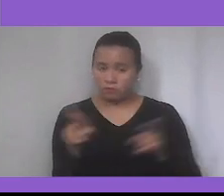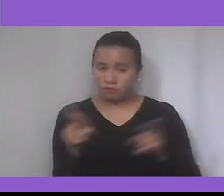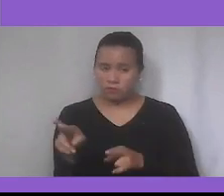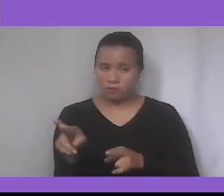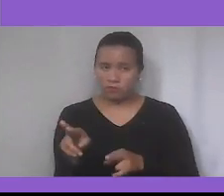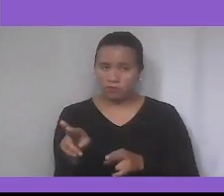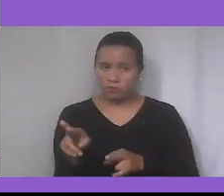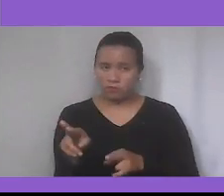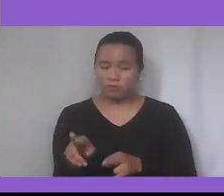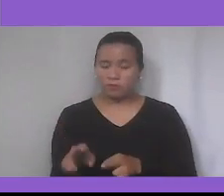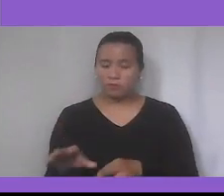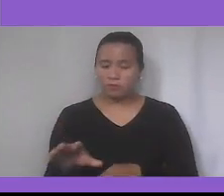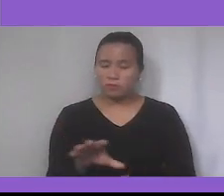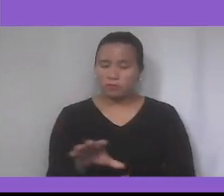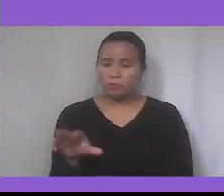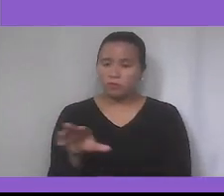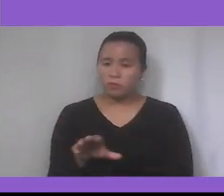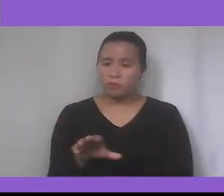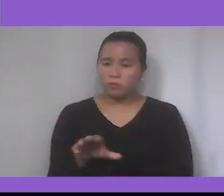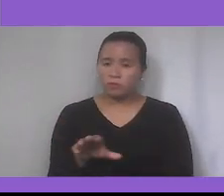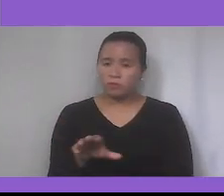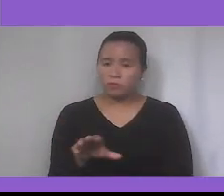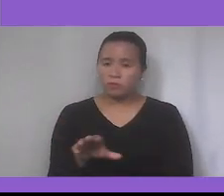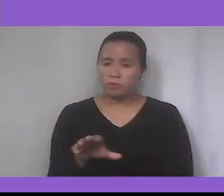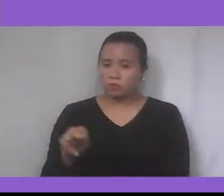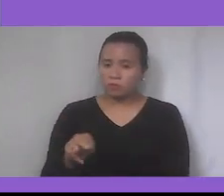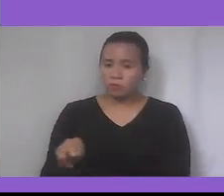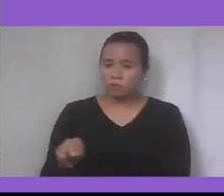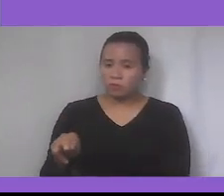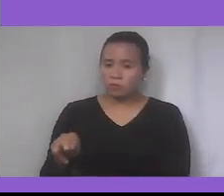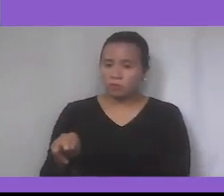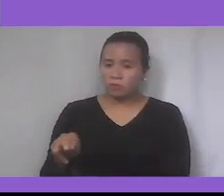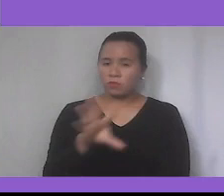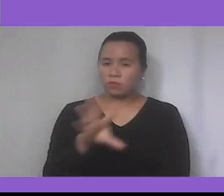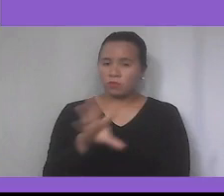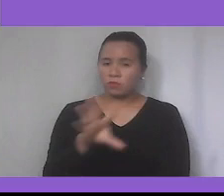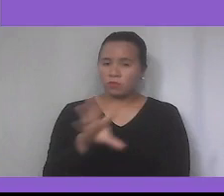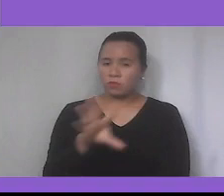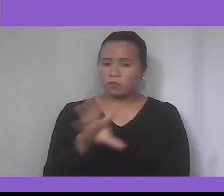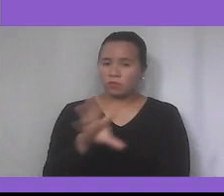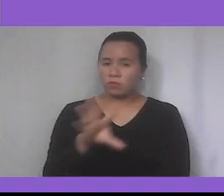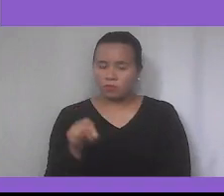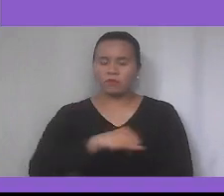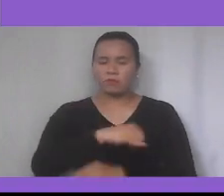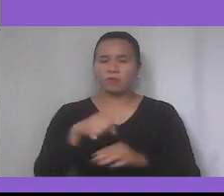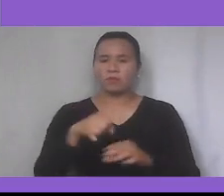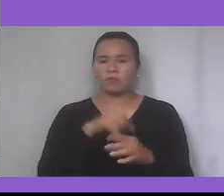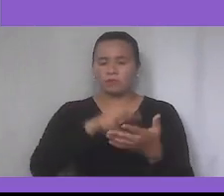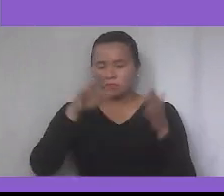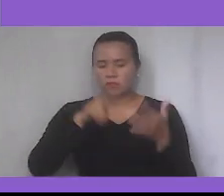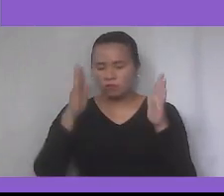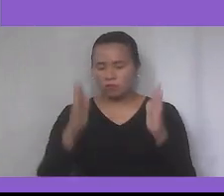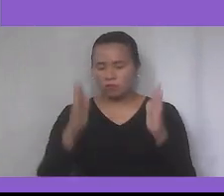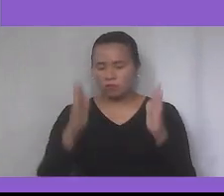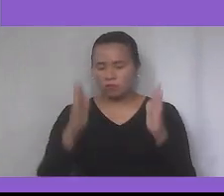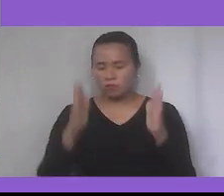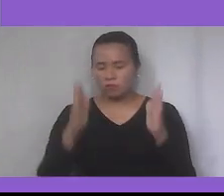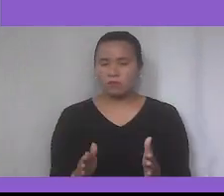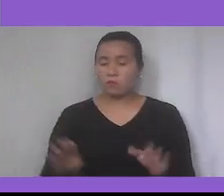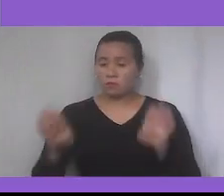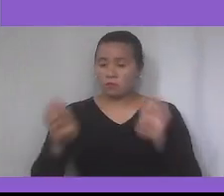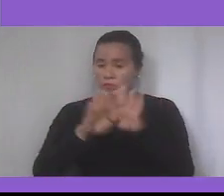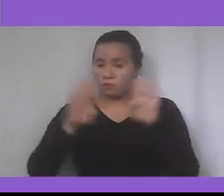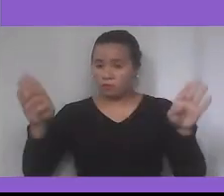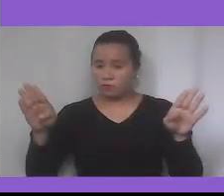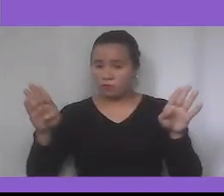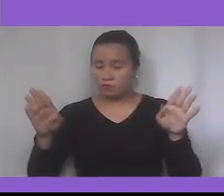Enable Immersive Reader. And if you're ready to use it, hover your mouse over the ellipsis and click